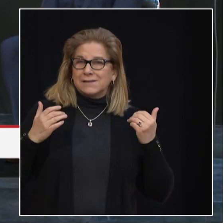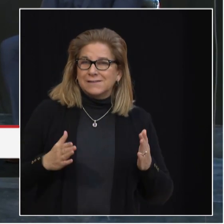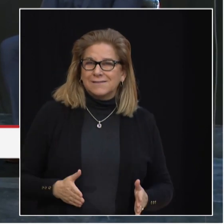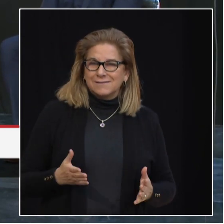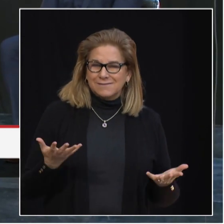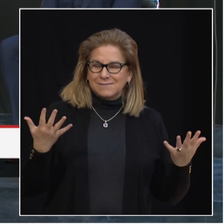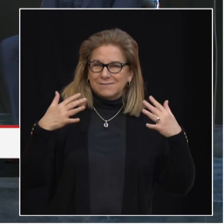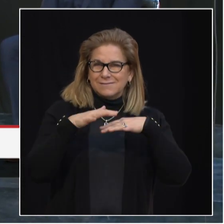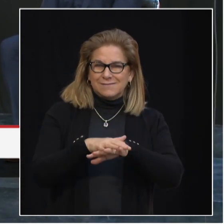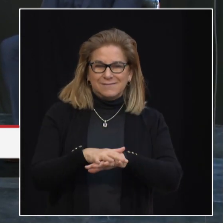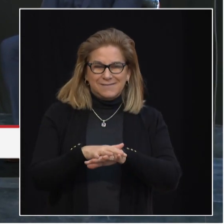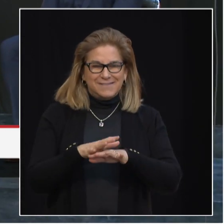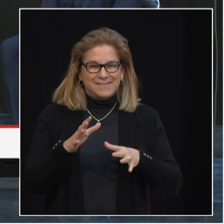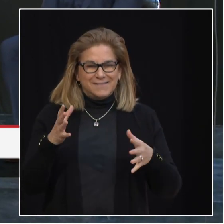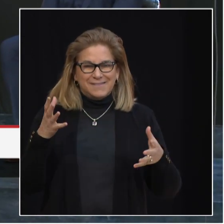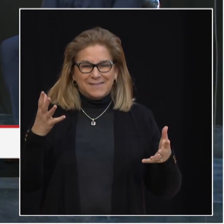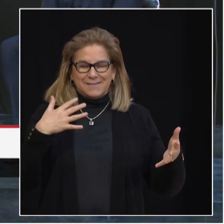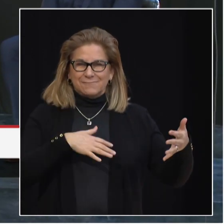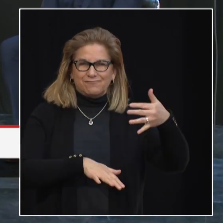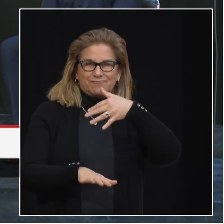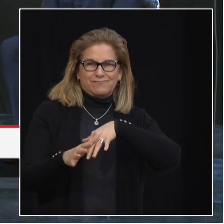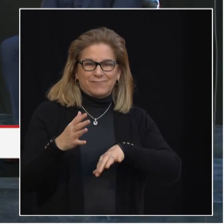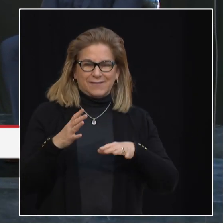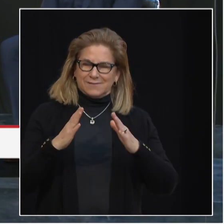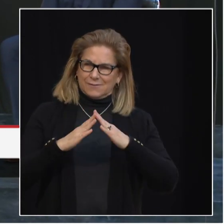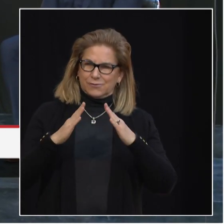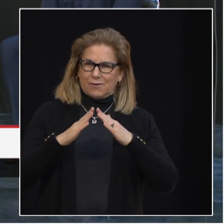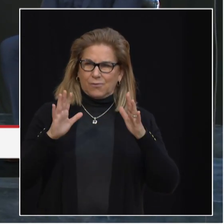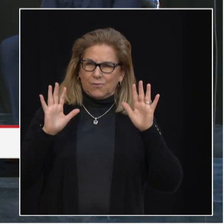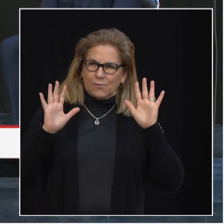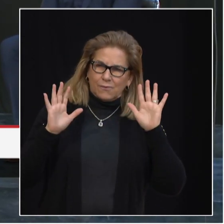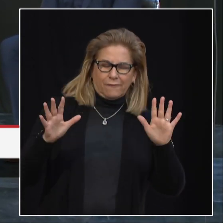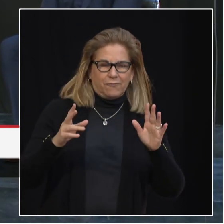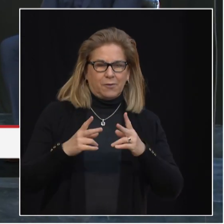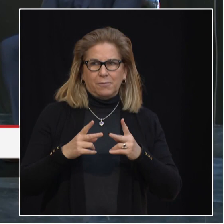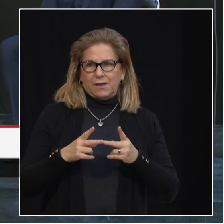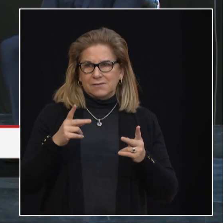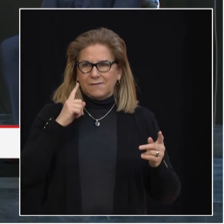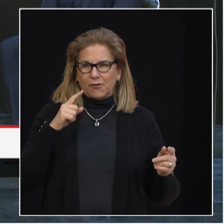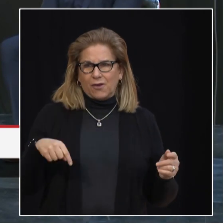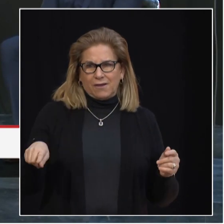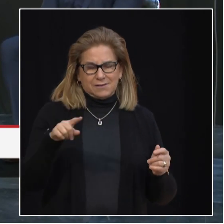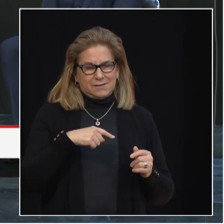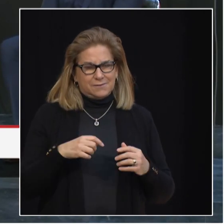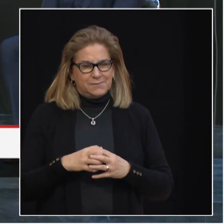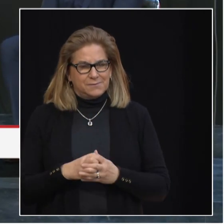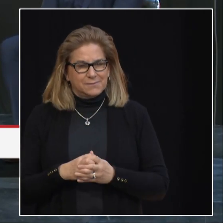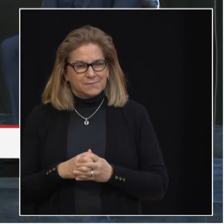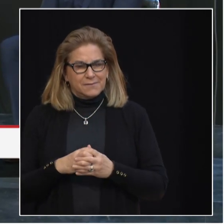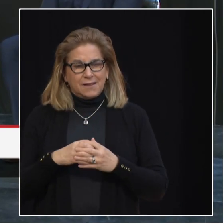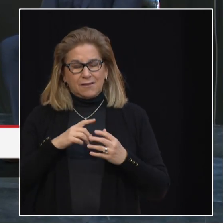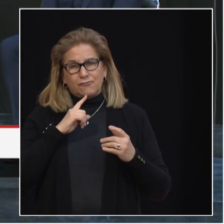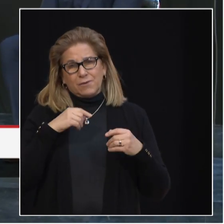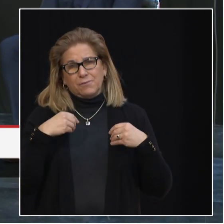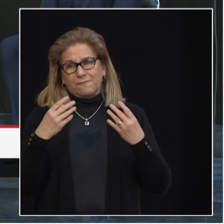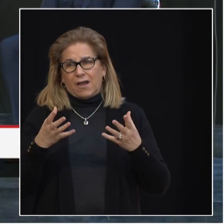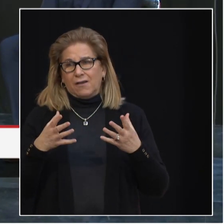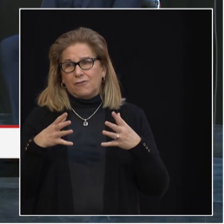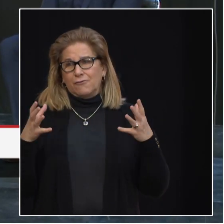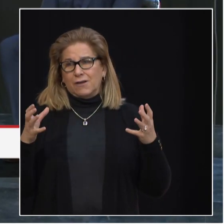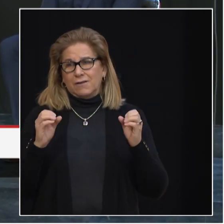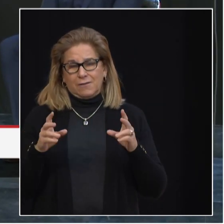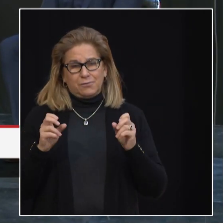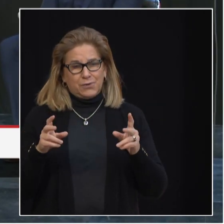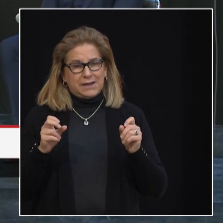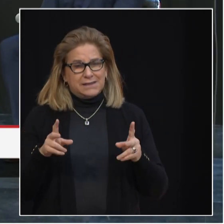downtown for us. I think, Jaron, when you see projects like this, you talk about the kind of opportunity that Stephanie's talking about in this moment, what does that kind of